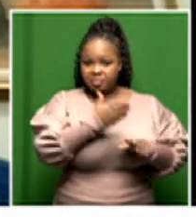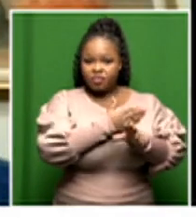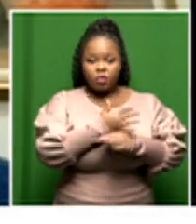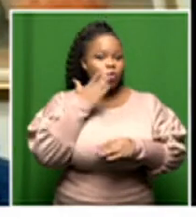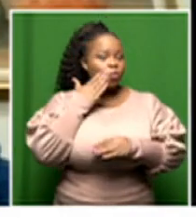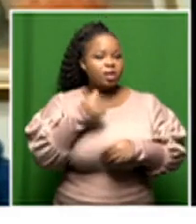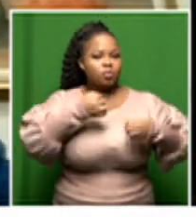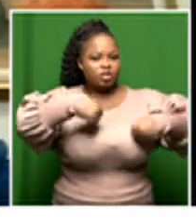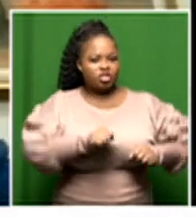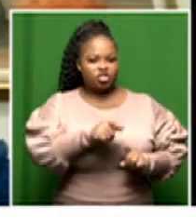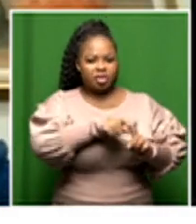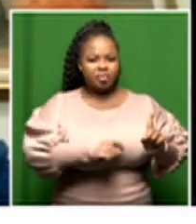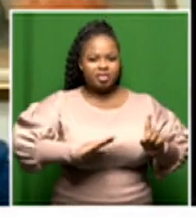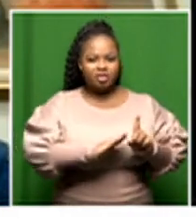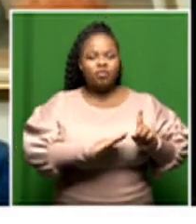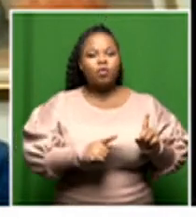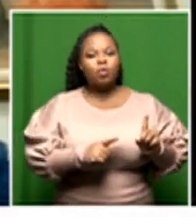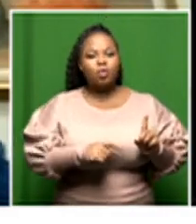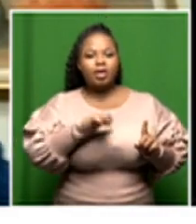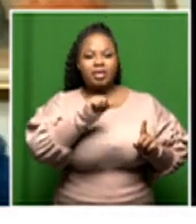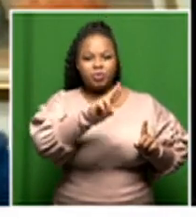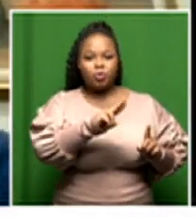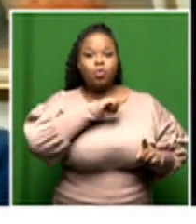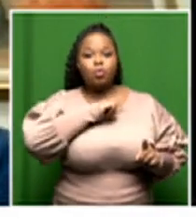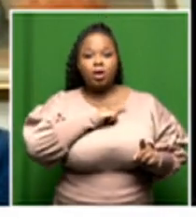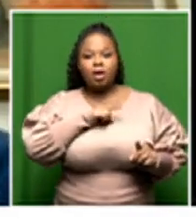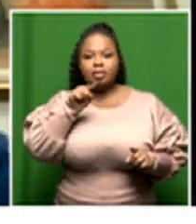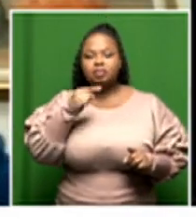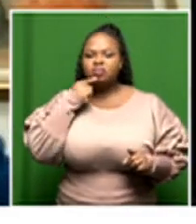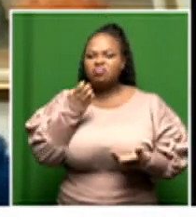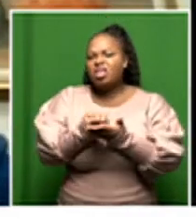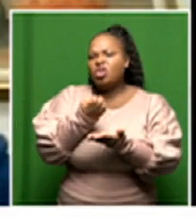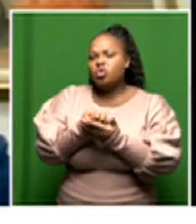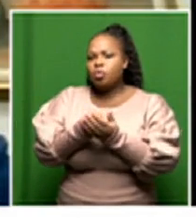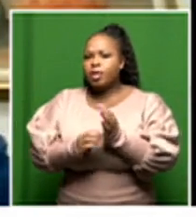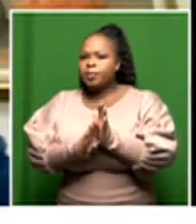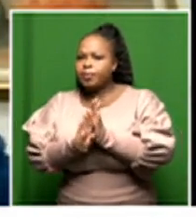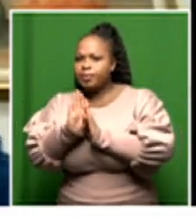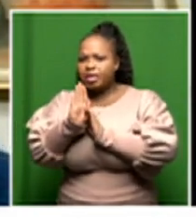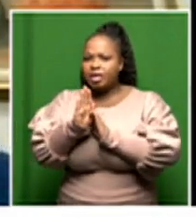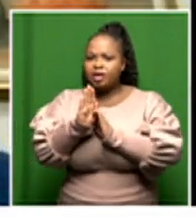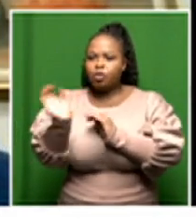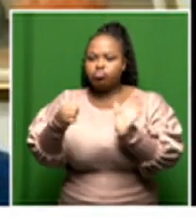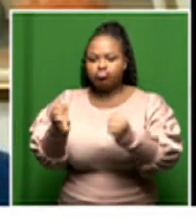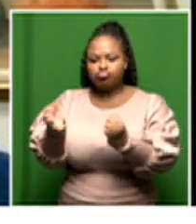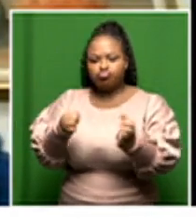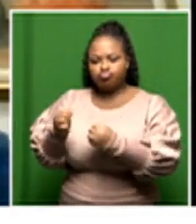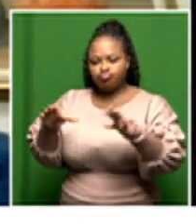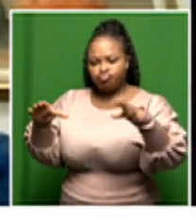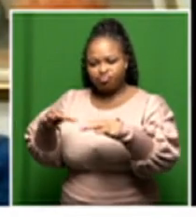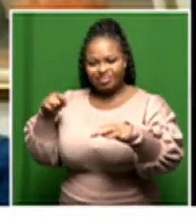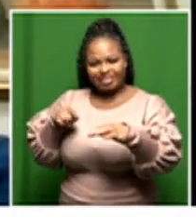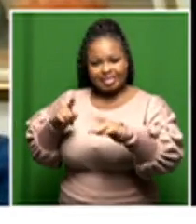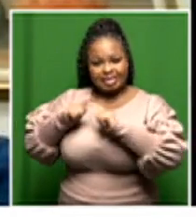appointed special AU envoys on economic recovery, whose task was